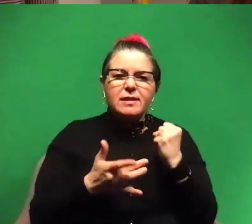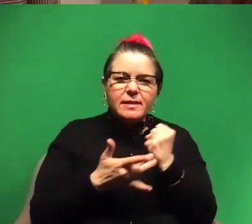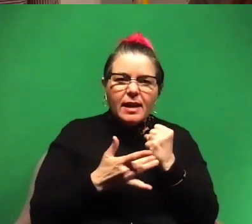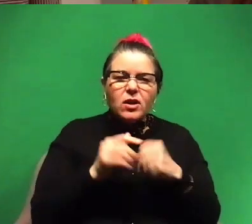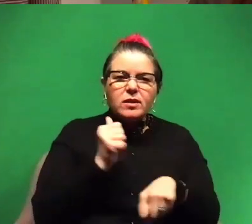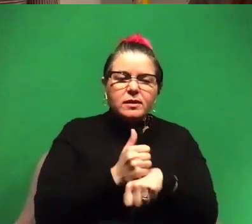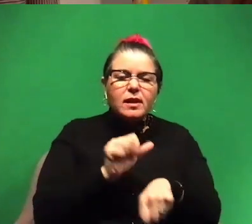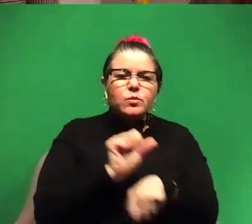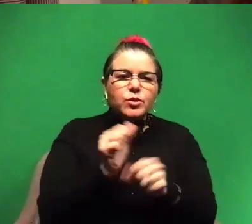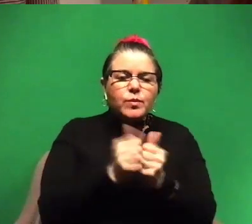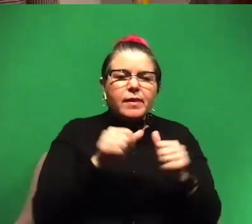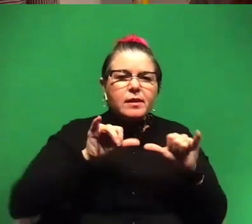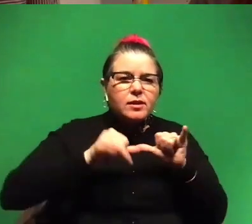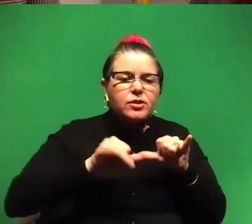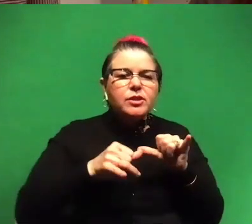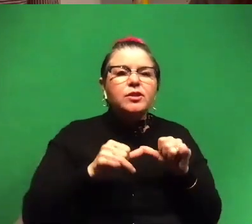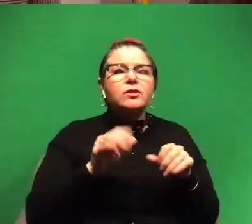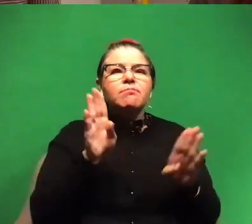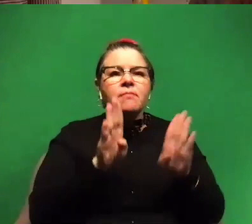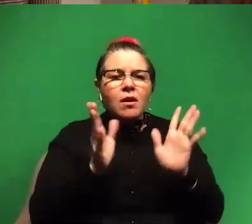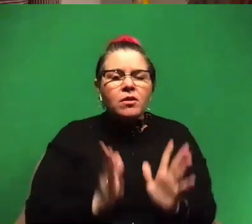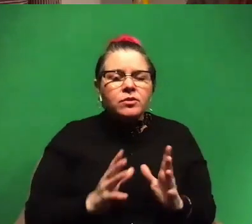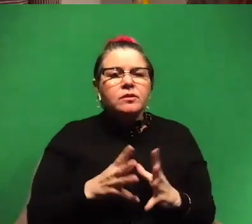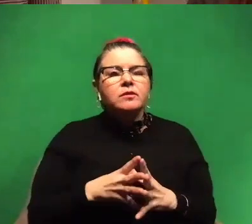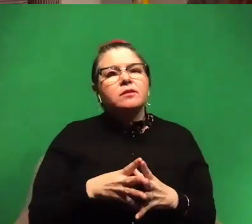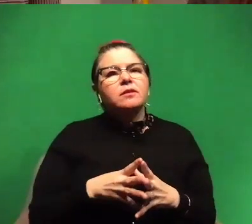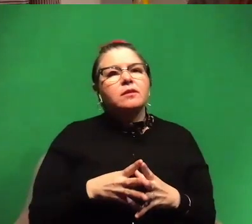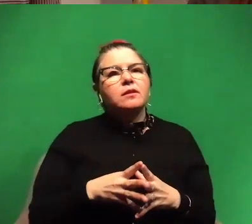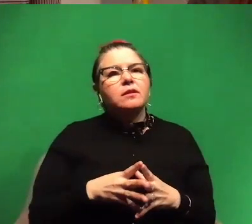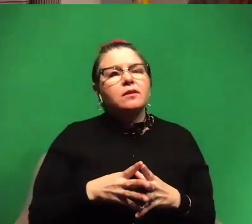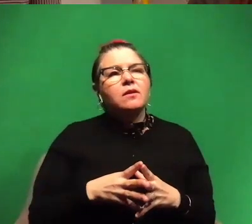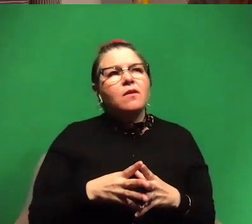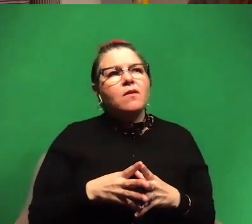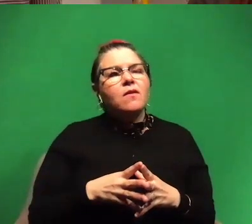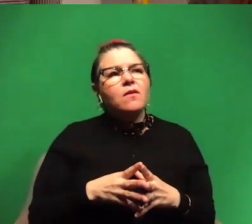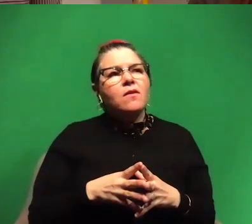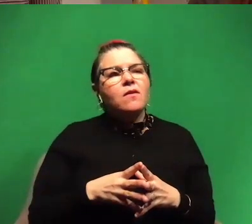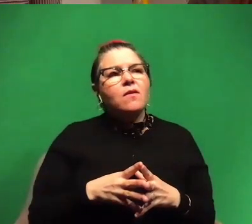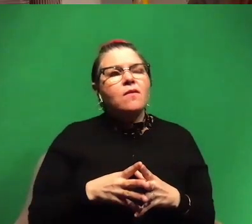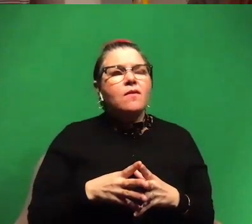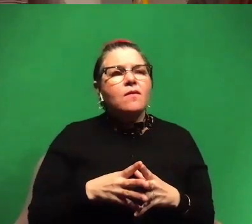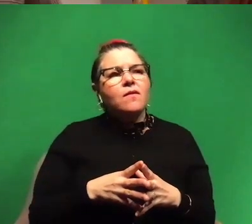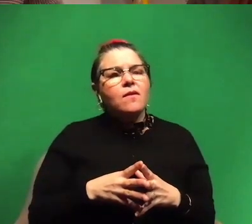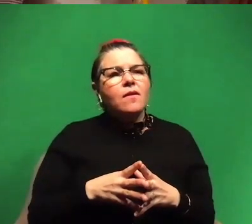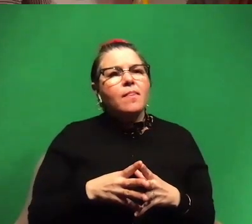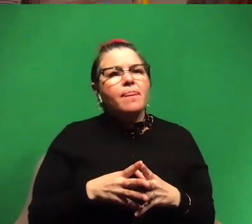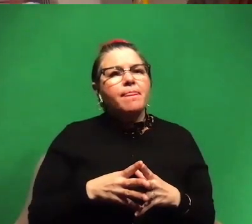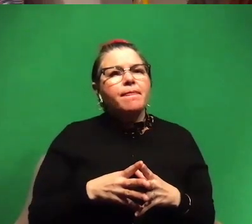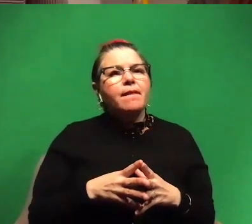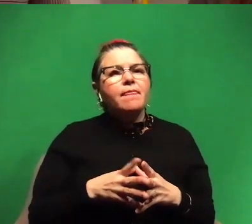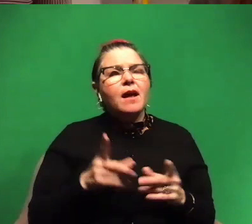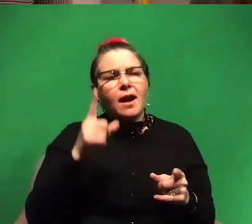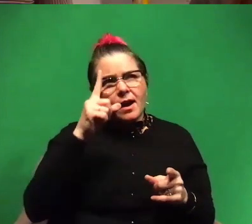with engineers and biologists. And so I think that kind of